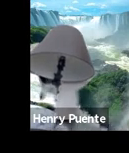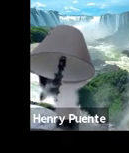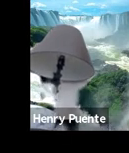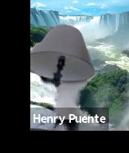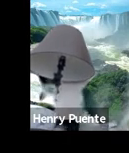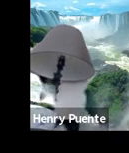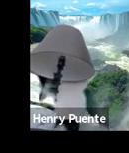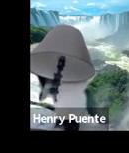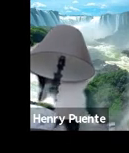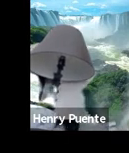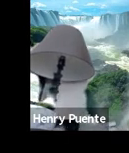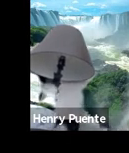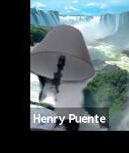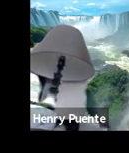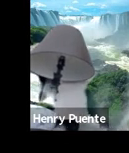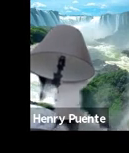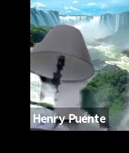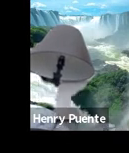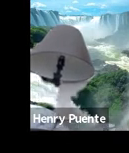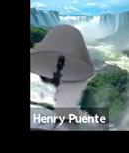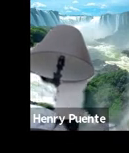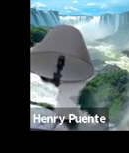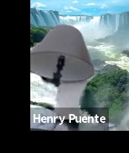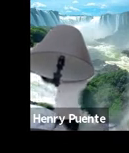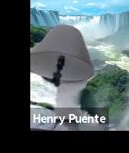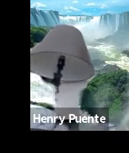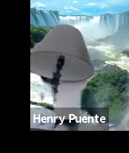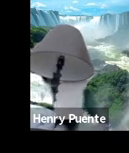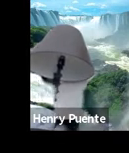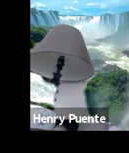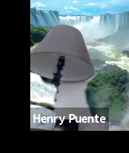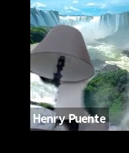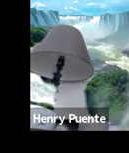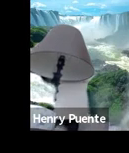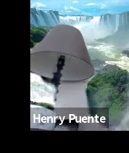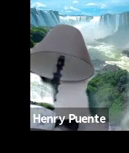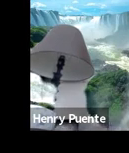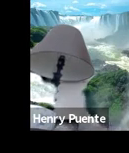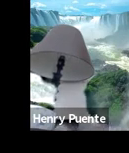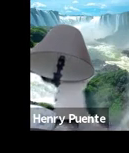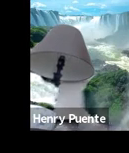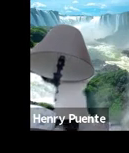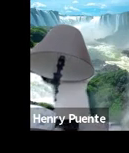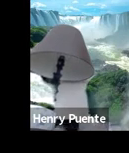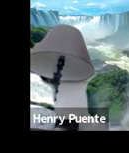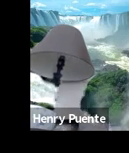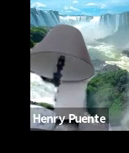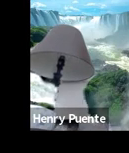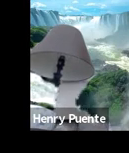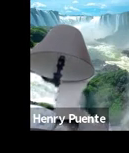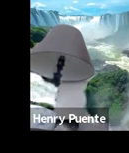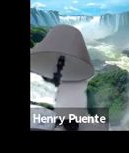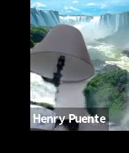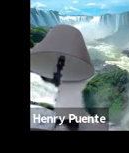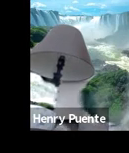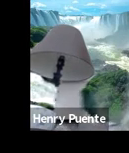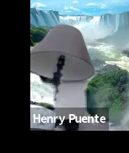Look at the applause this person's receiving." Guess what? They are more apt